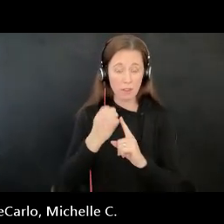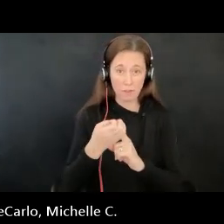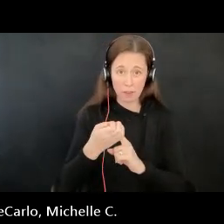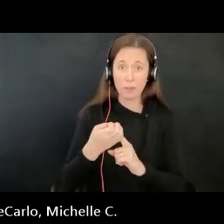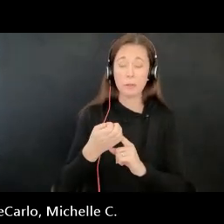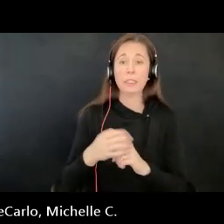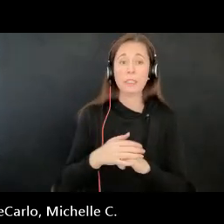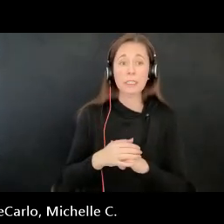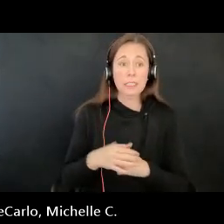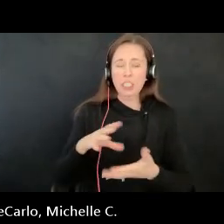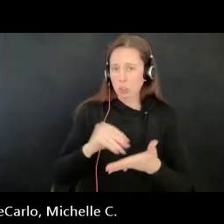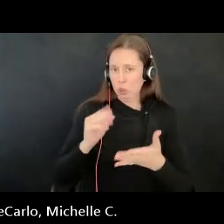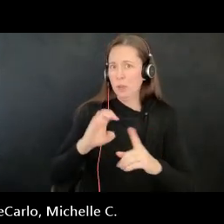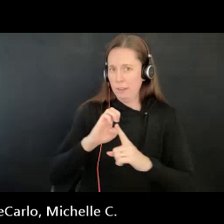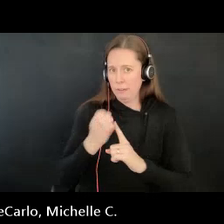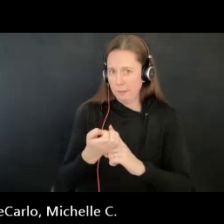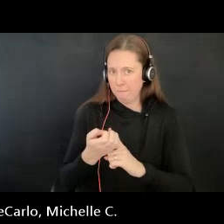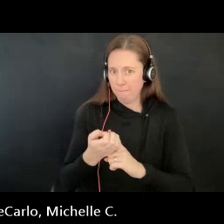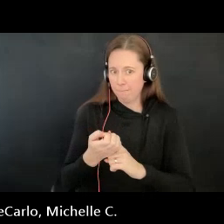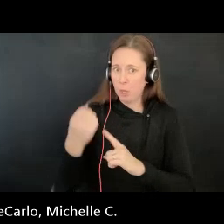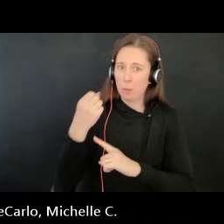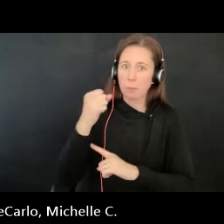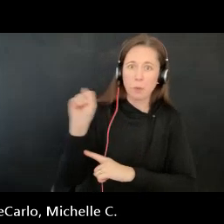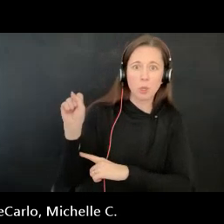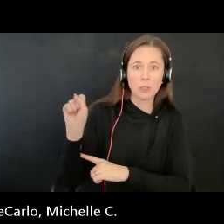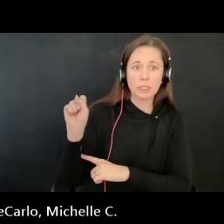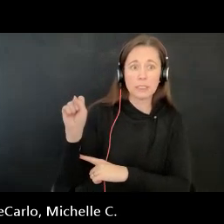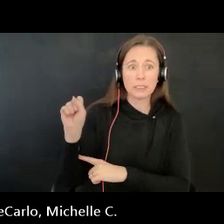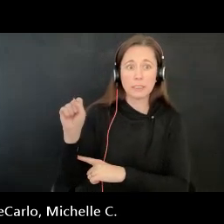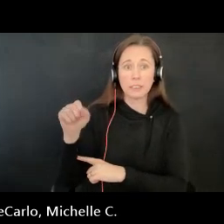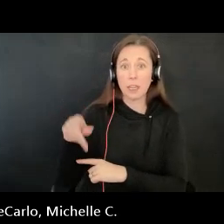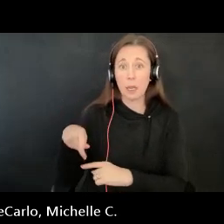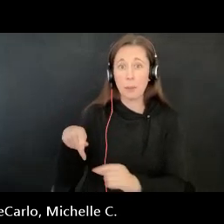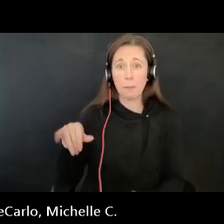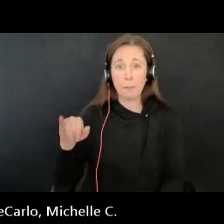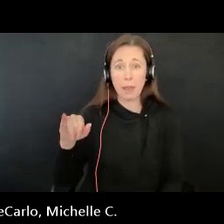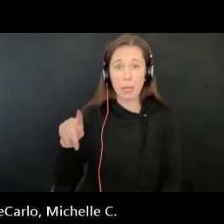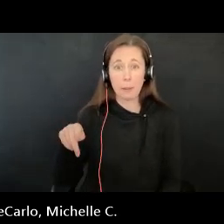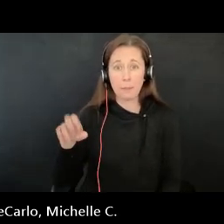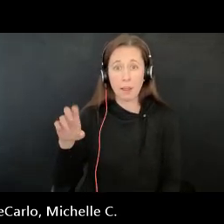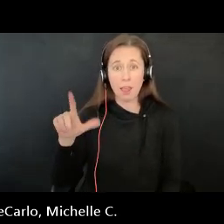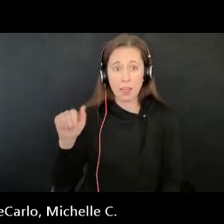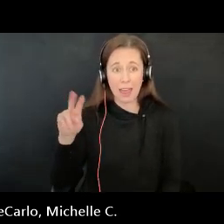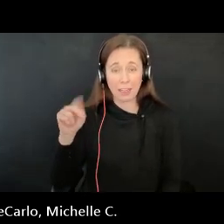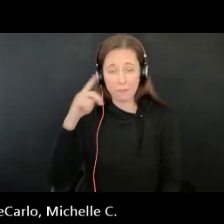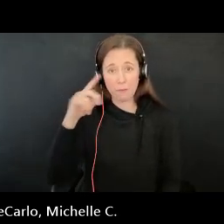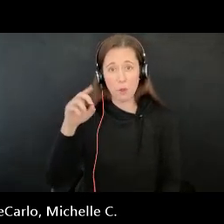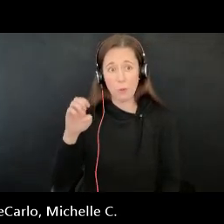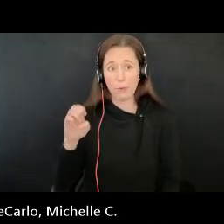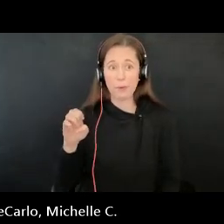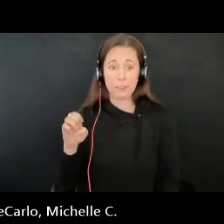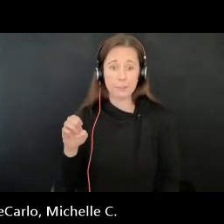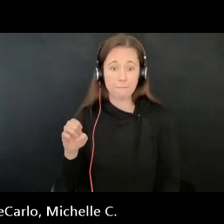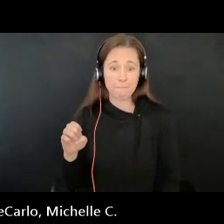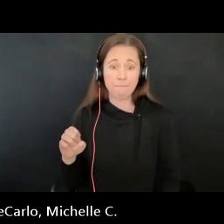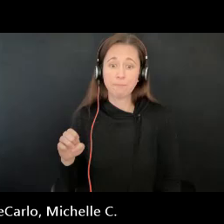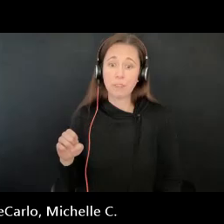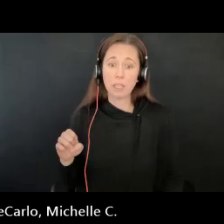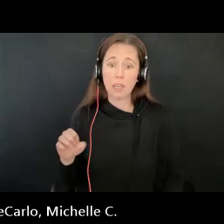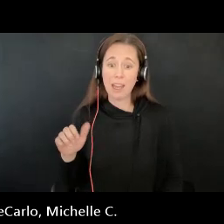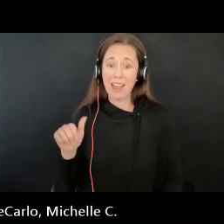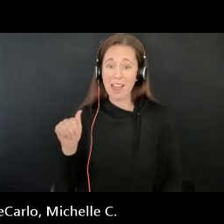I protested the Atlantic Coast Pipeline. For those of you who may not be familiar, The Atlantic Coast Pipeline was a pipeline that was proposed to go through